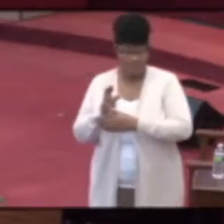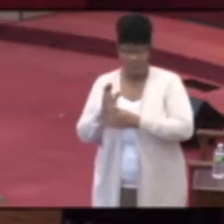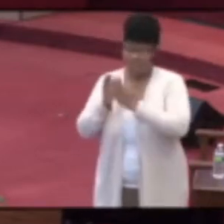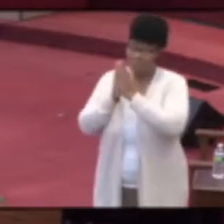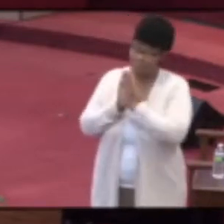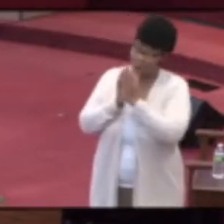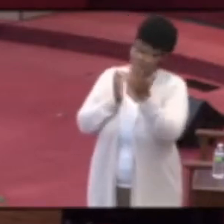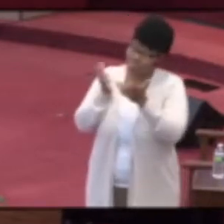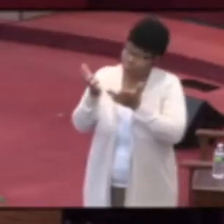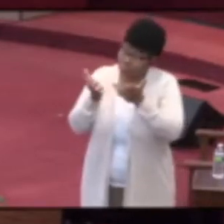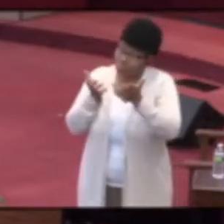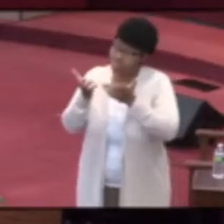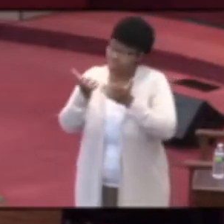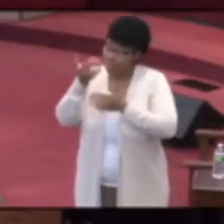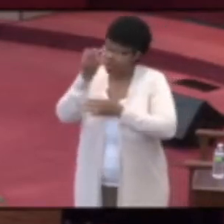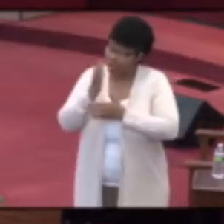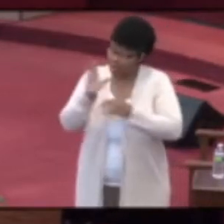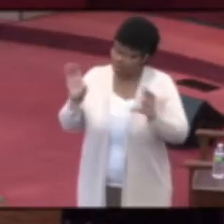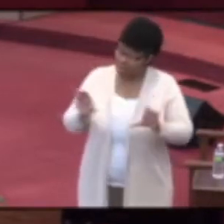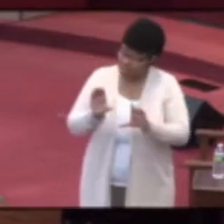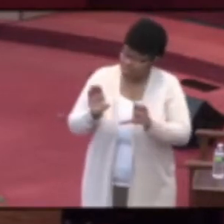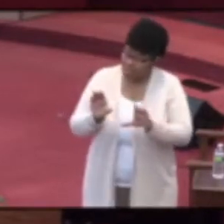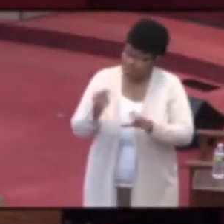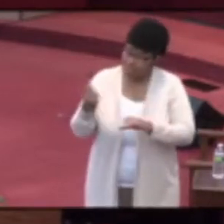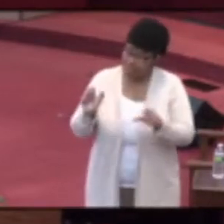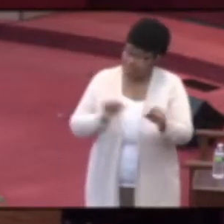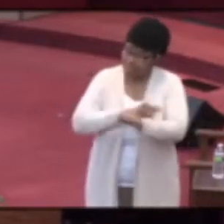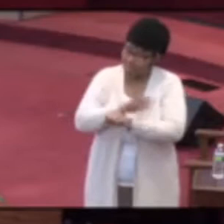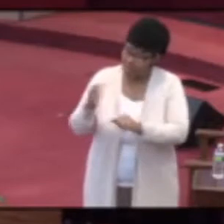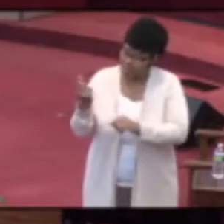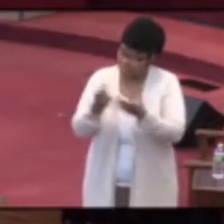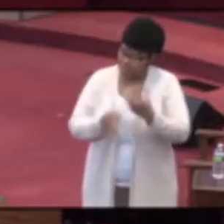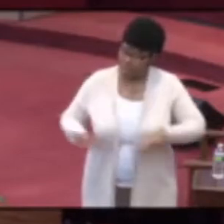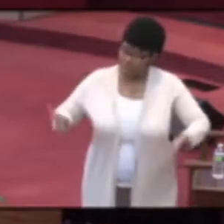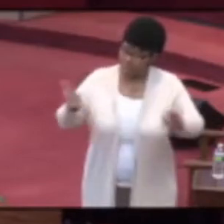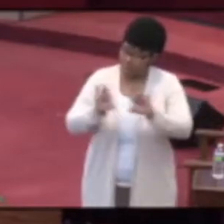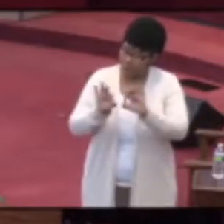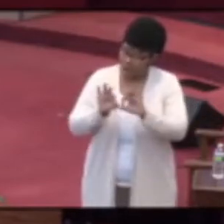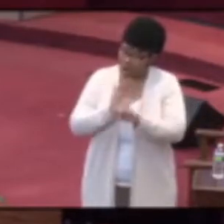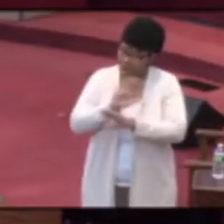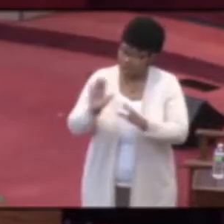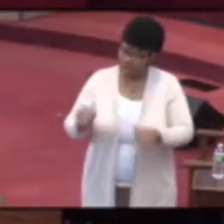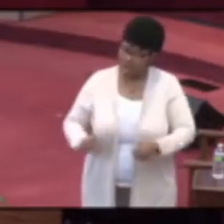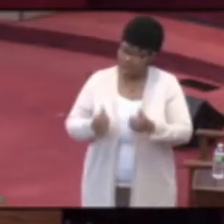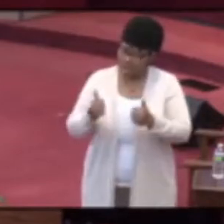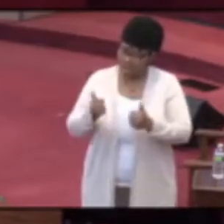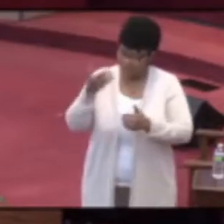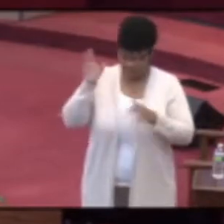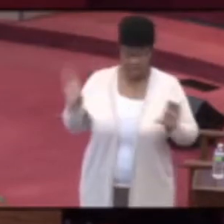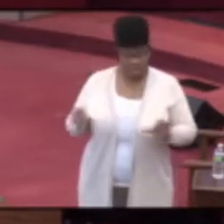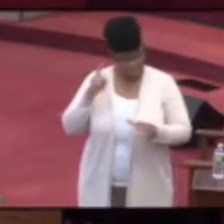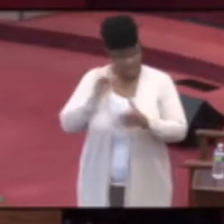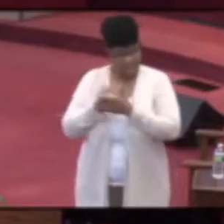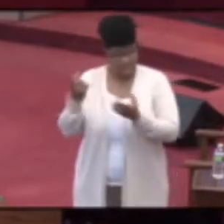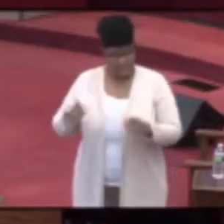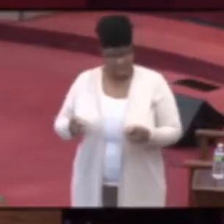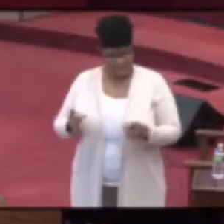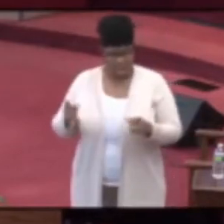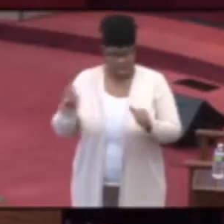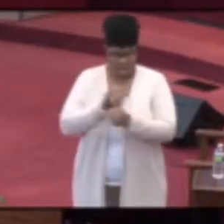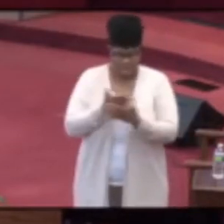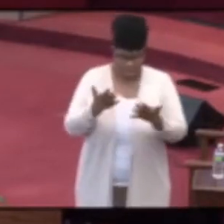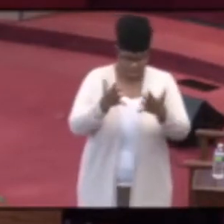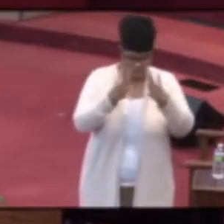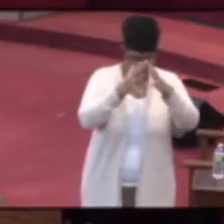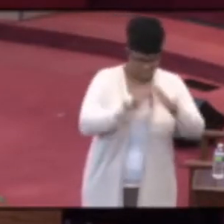God and to ask God to move in the life of somebody important to you and believe that he did, only to then watch it all go wrong